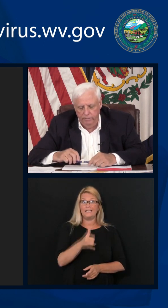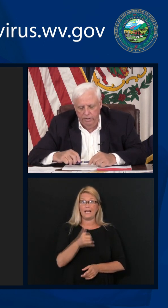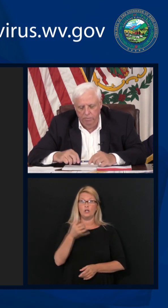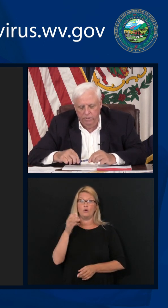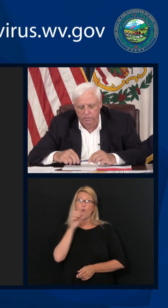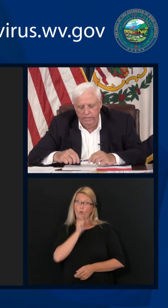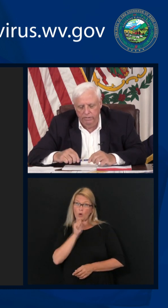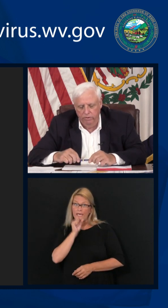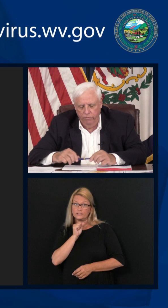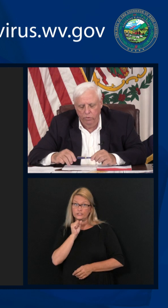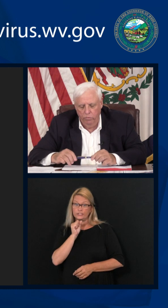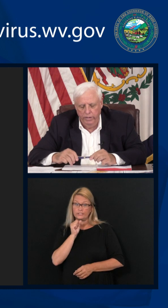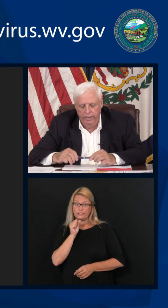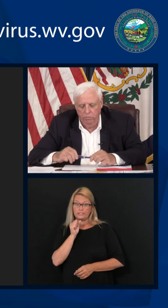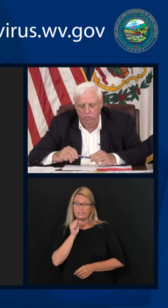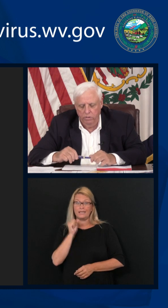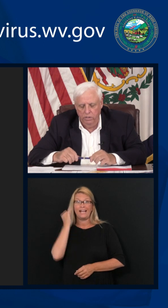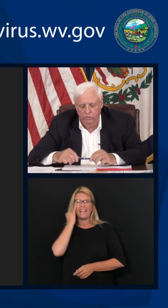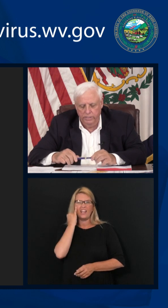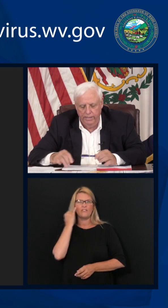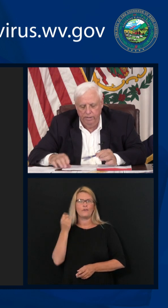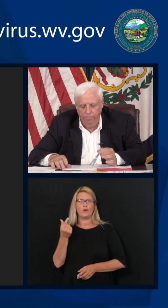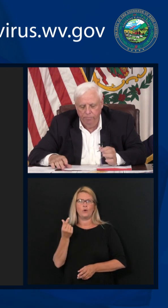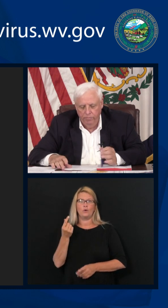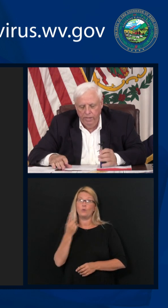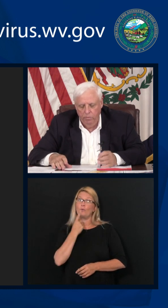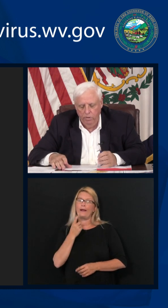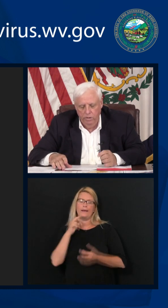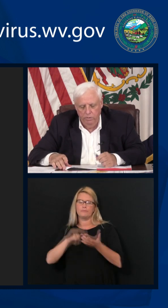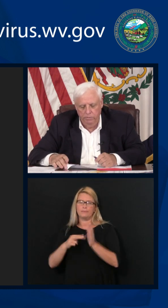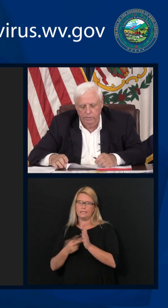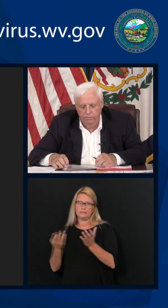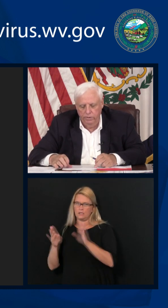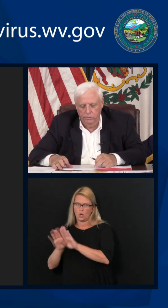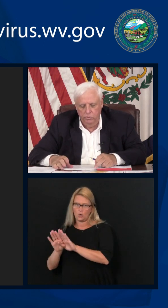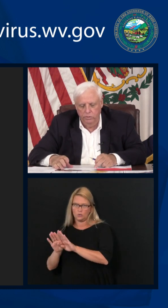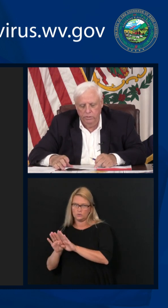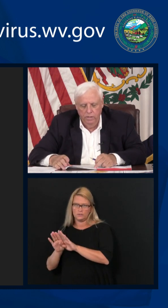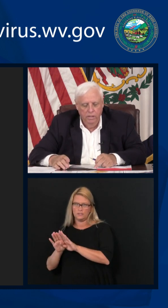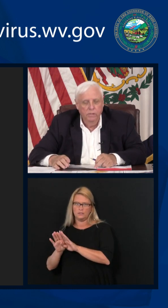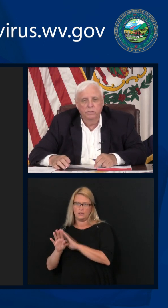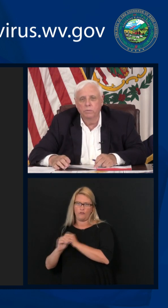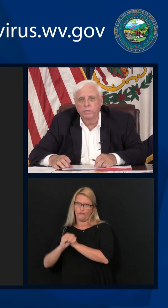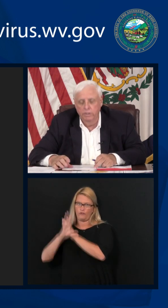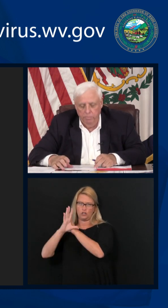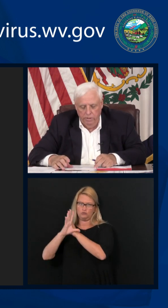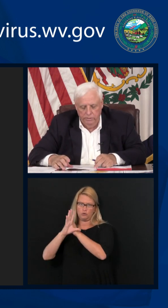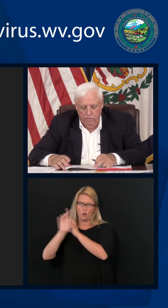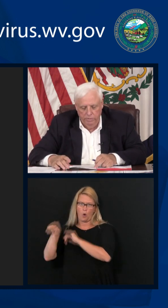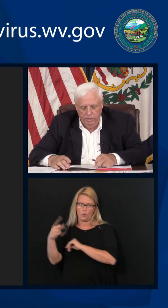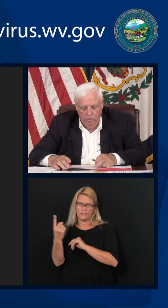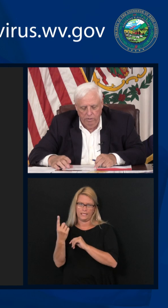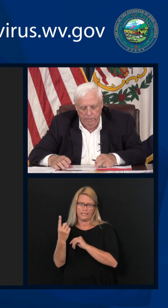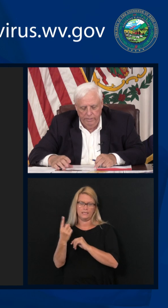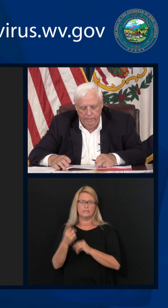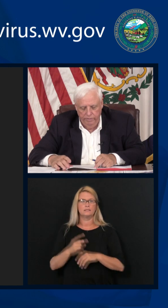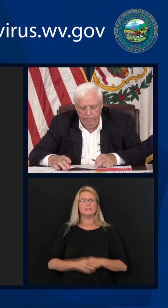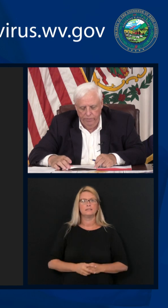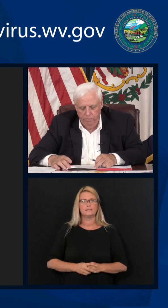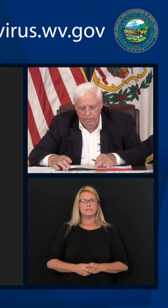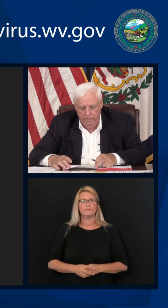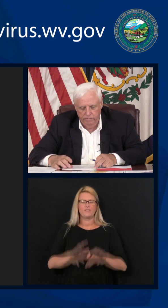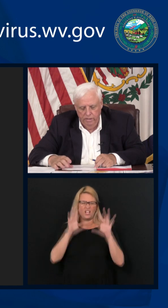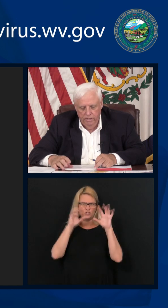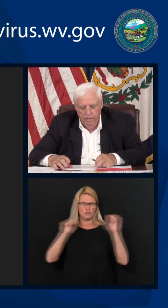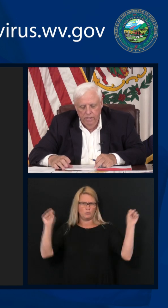counties, because naturally if we're red, we're closed down and we're 100% virtual. And Superintendent Birch is going to be talking about that in just a